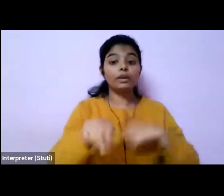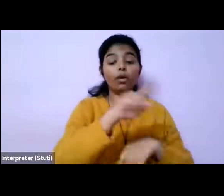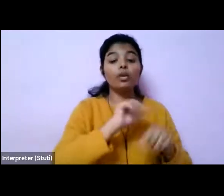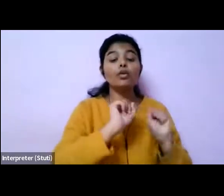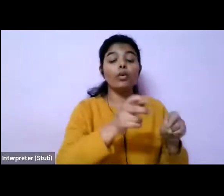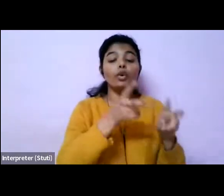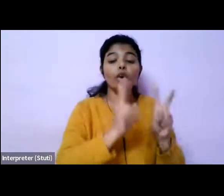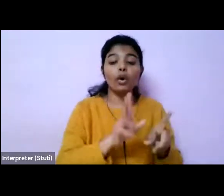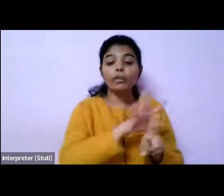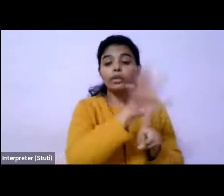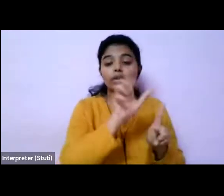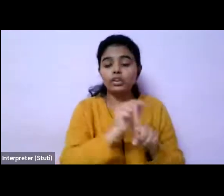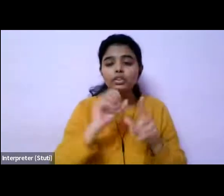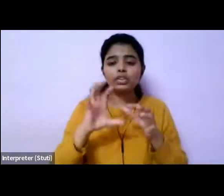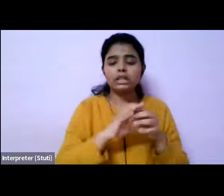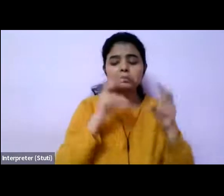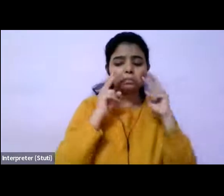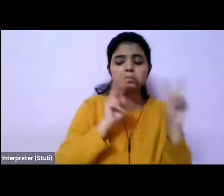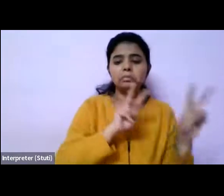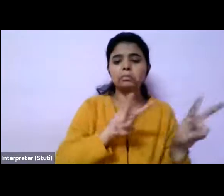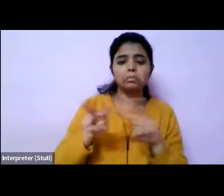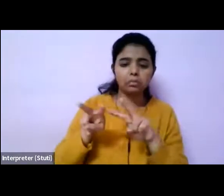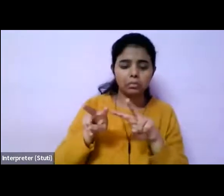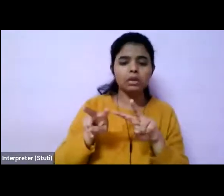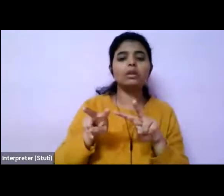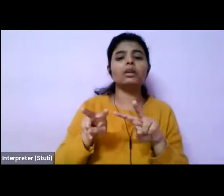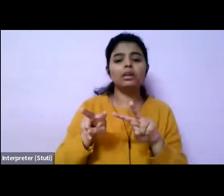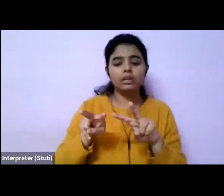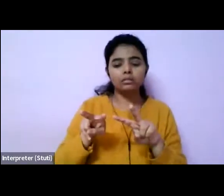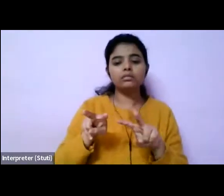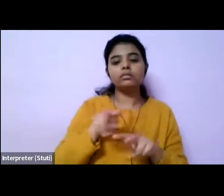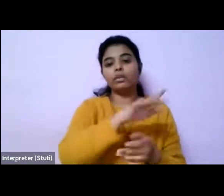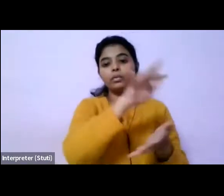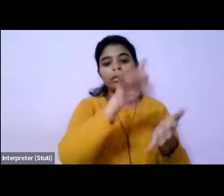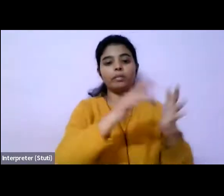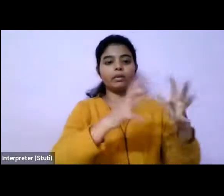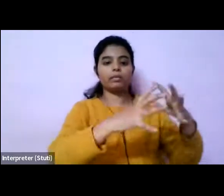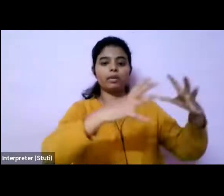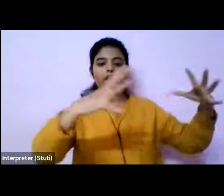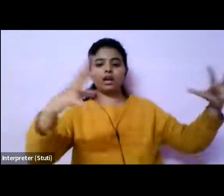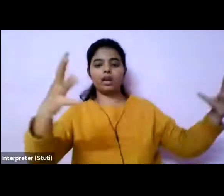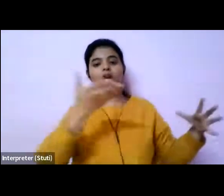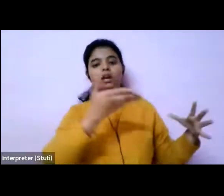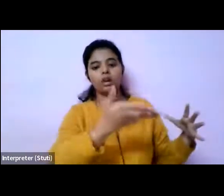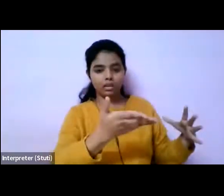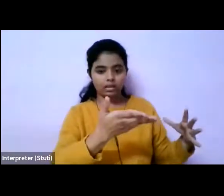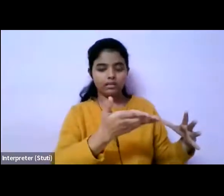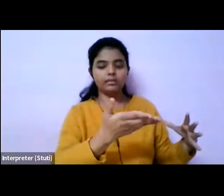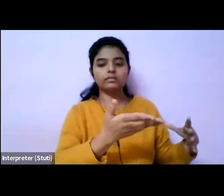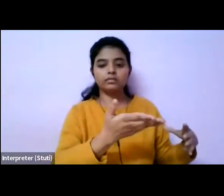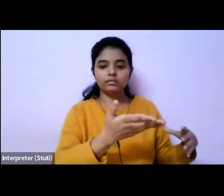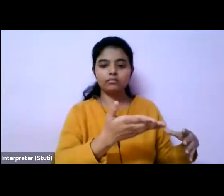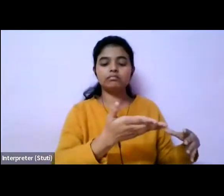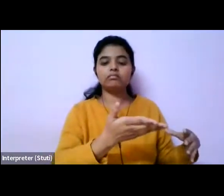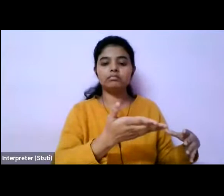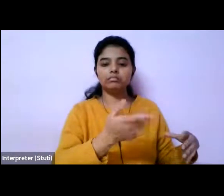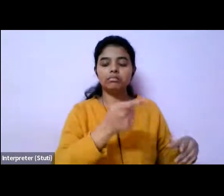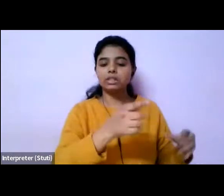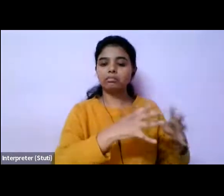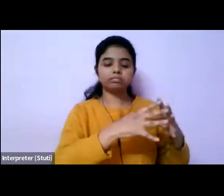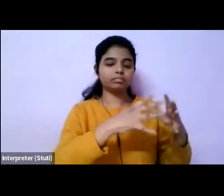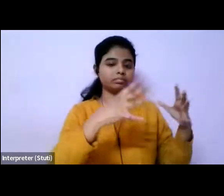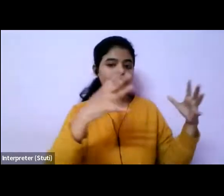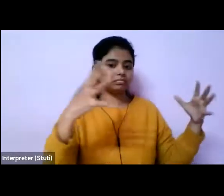culture that has at its center the normative citizen who is a rational person